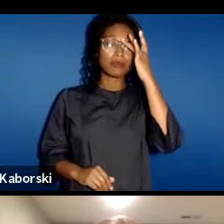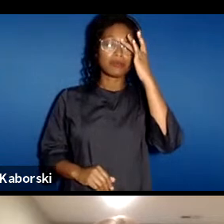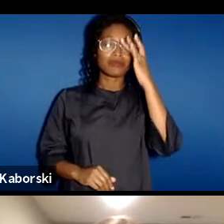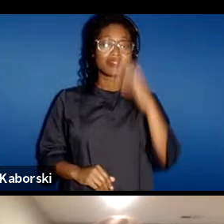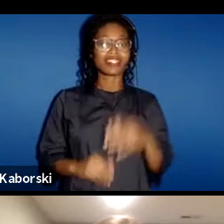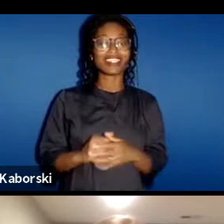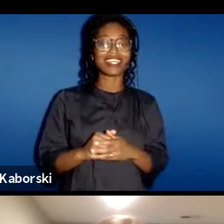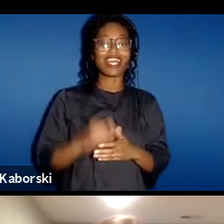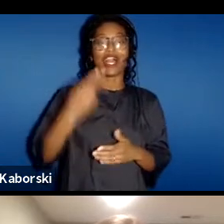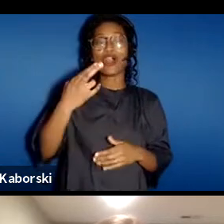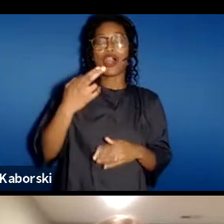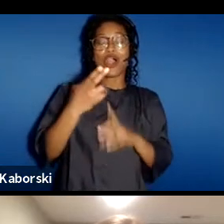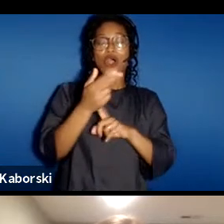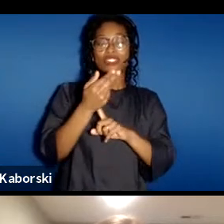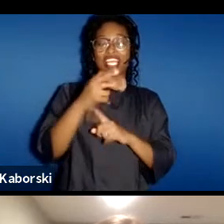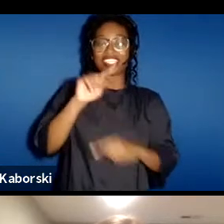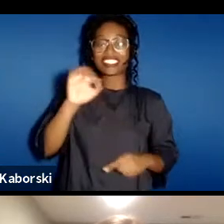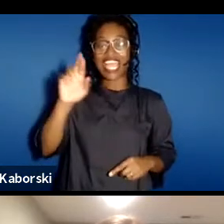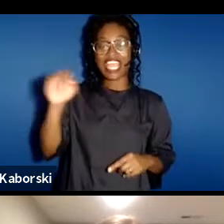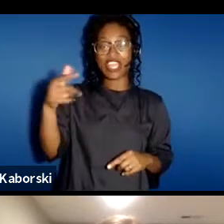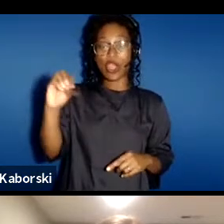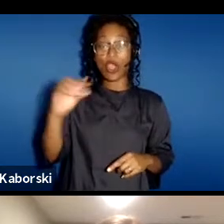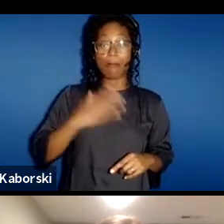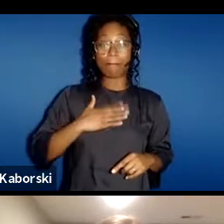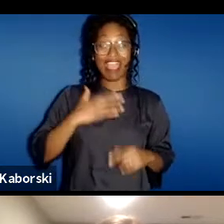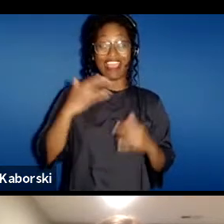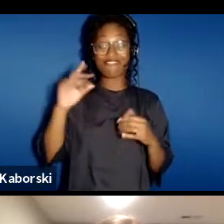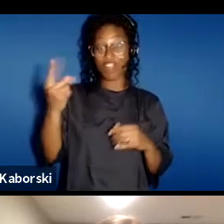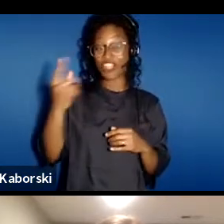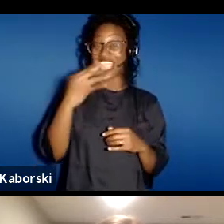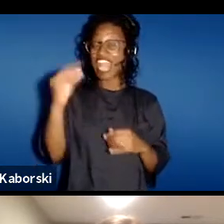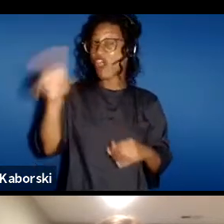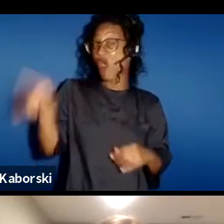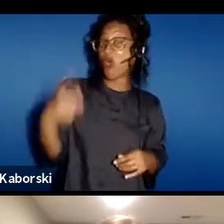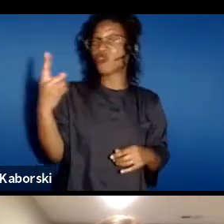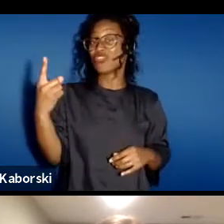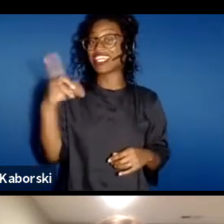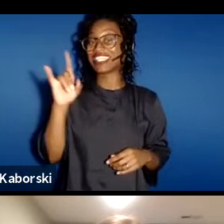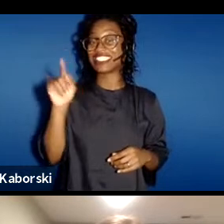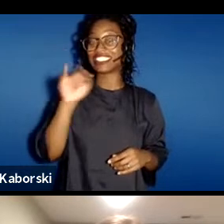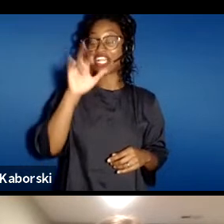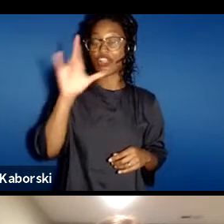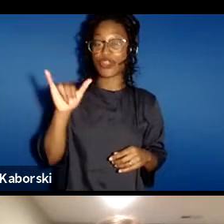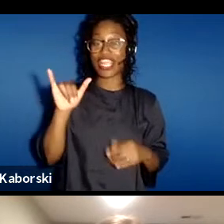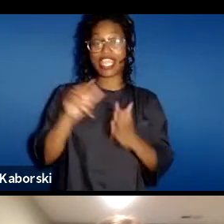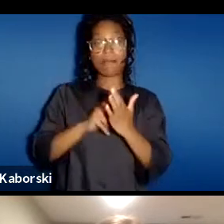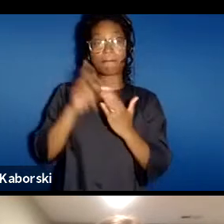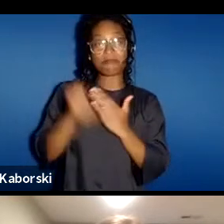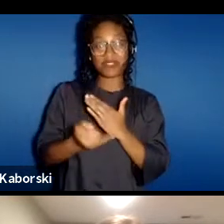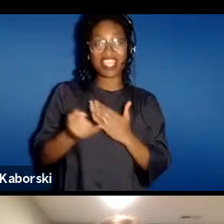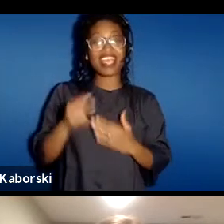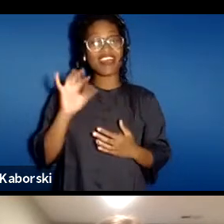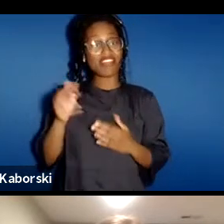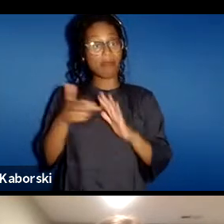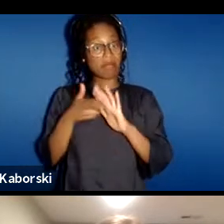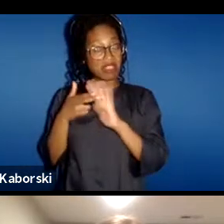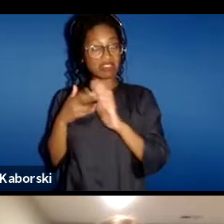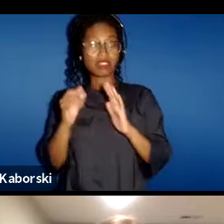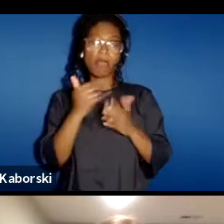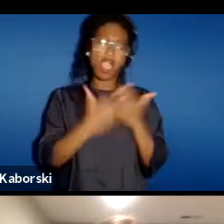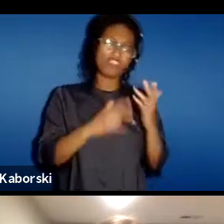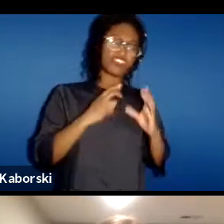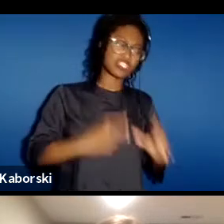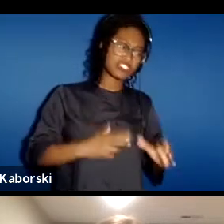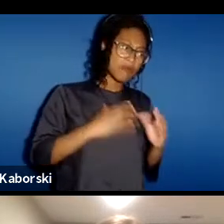Actually, Hotel Tango was my first and to date only distillery project. Done some beer brands and some other consumer packaging and stuff